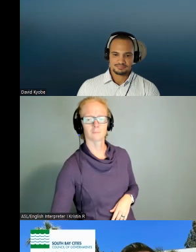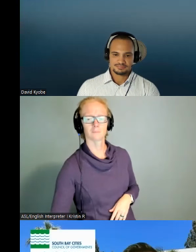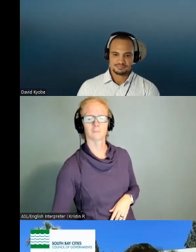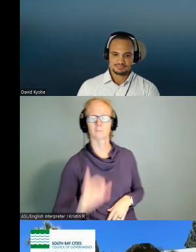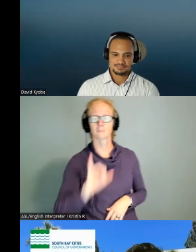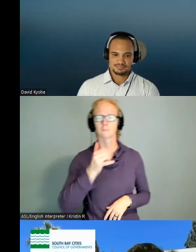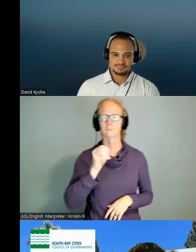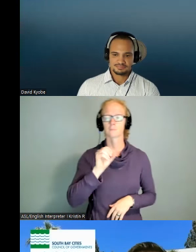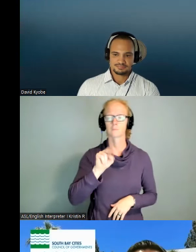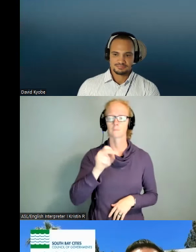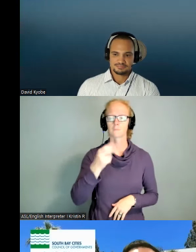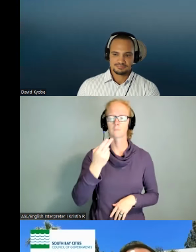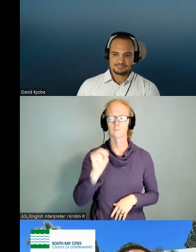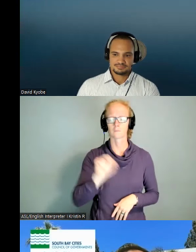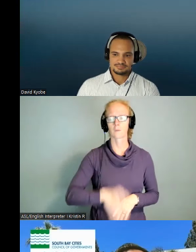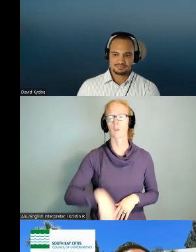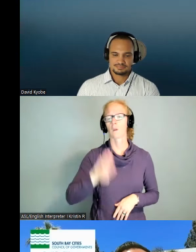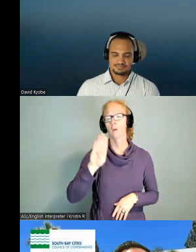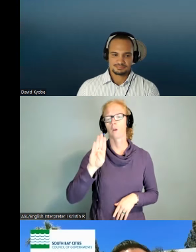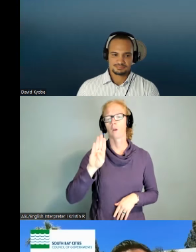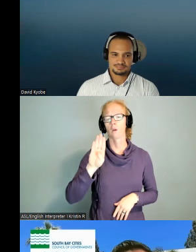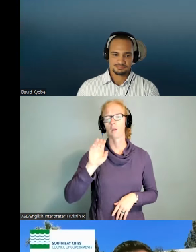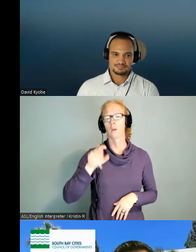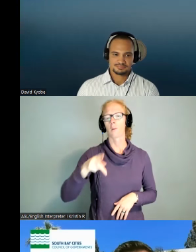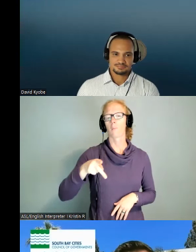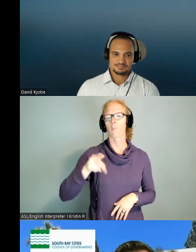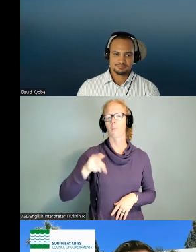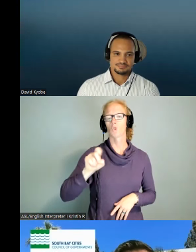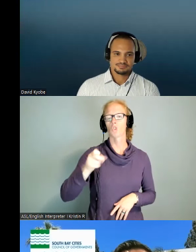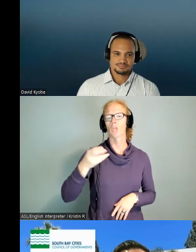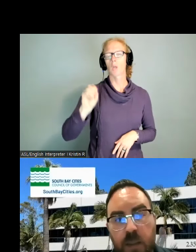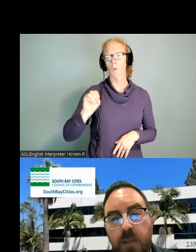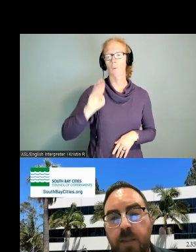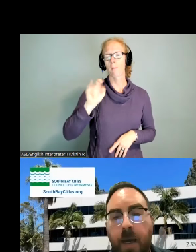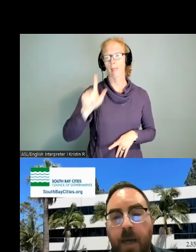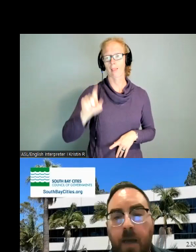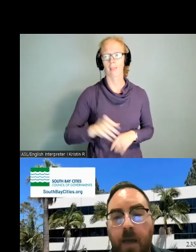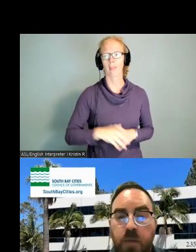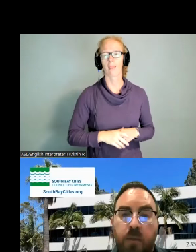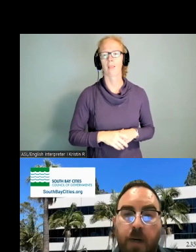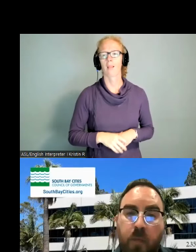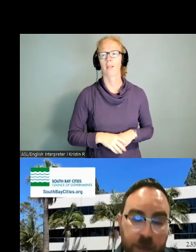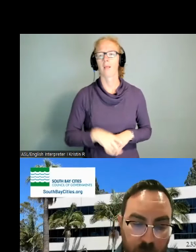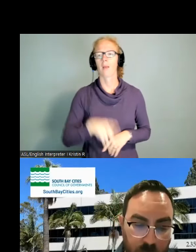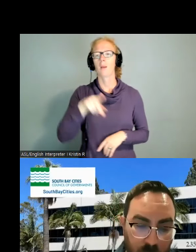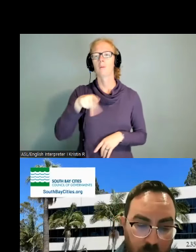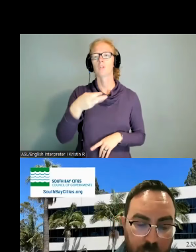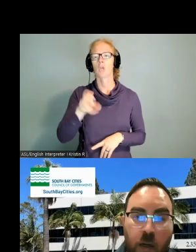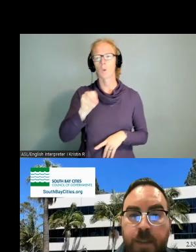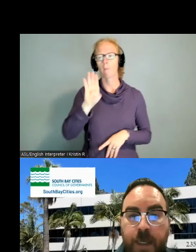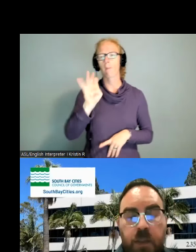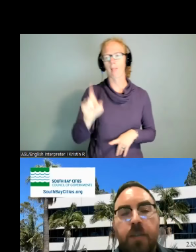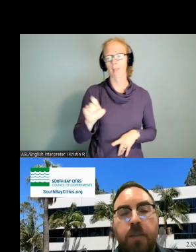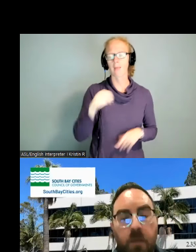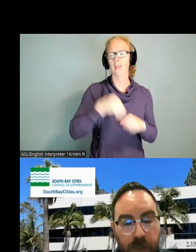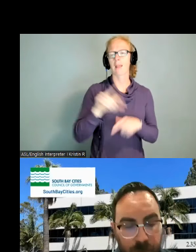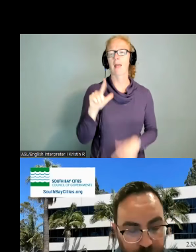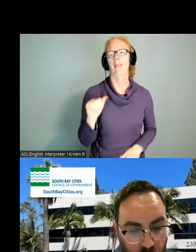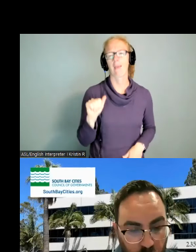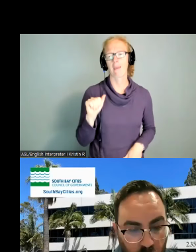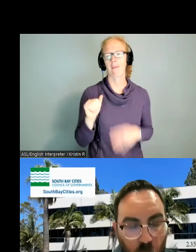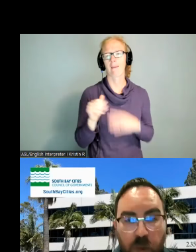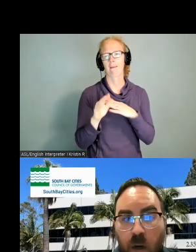Jonathan Pacheco-Bell, Senior Project Manager for Land Use and Housing at the South Bay Cities Council of Governments in Los Angeles